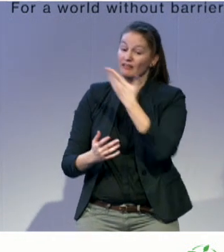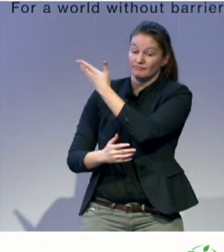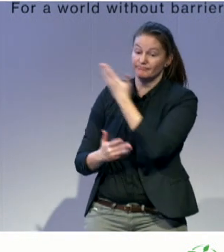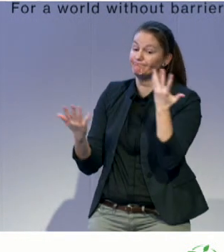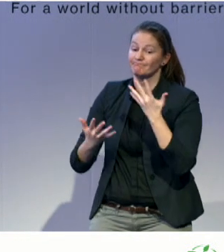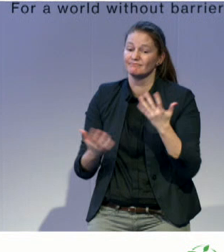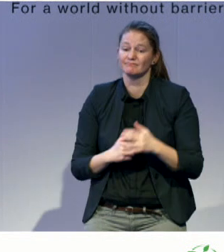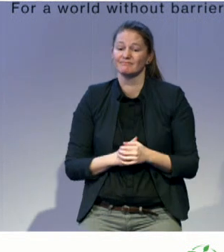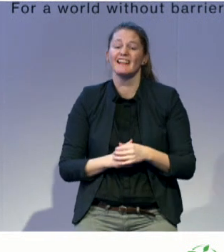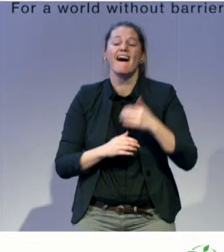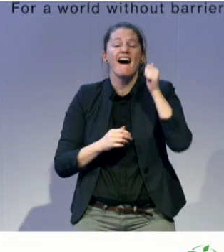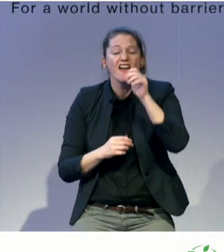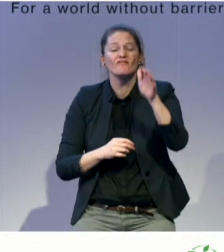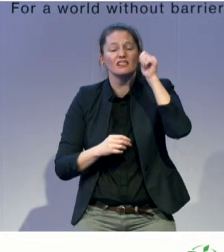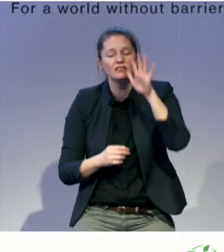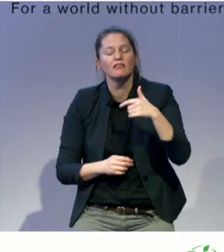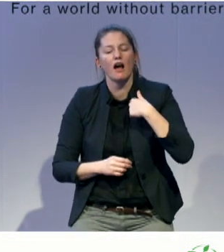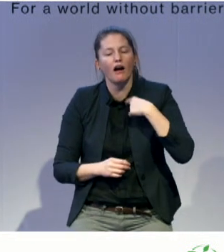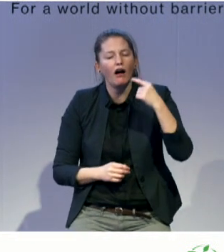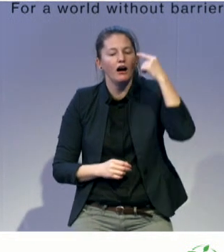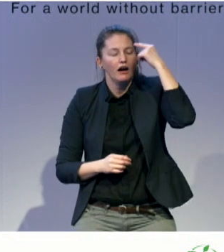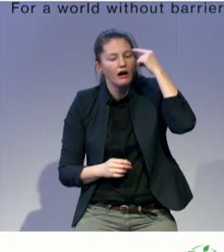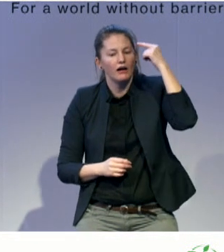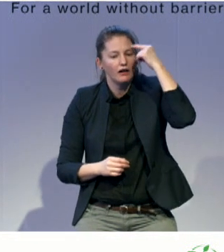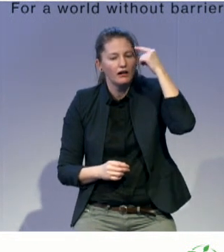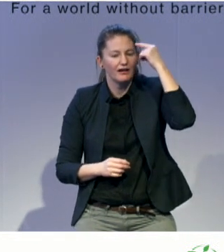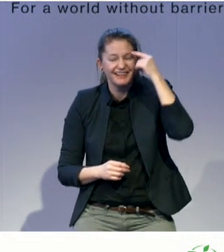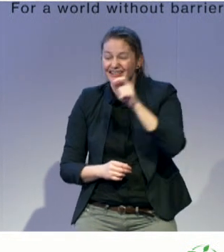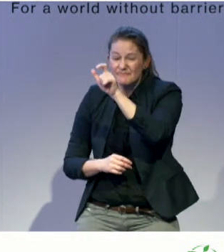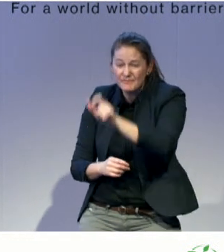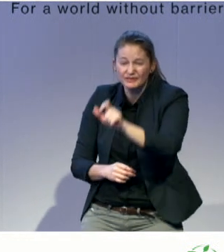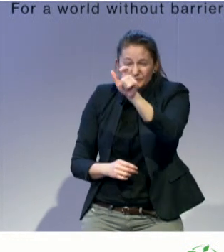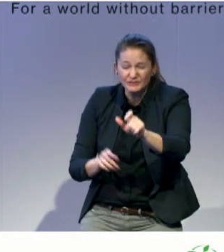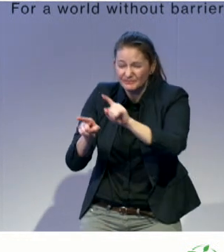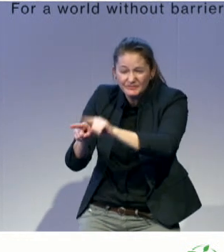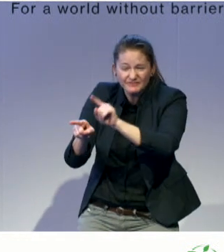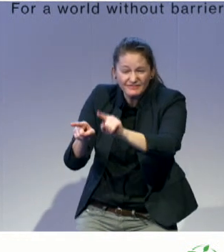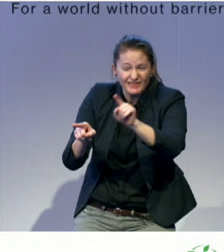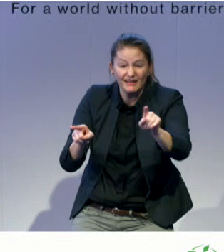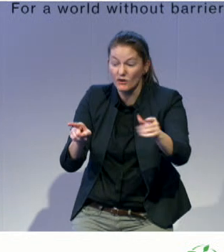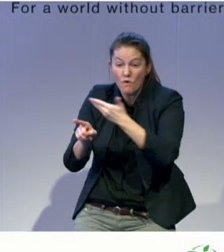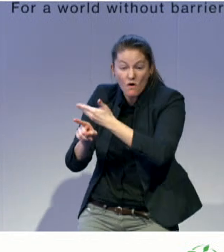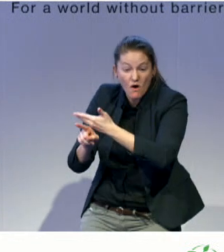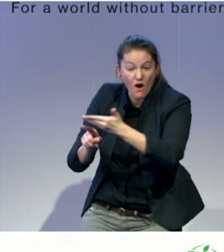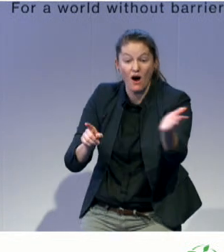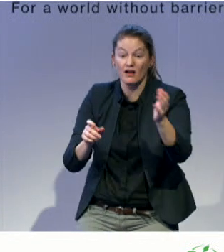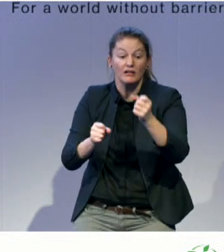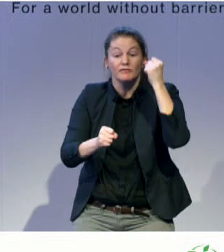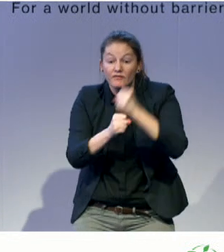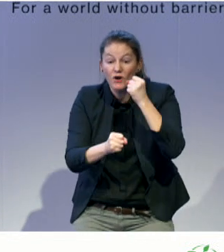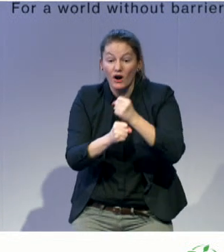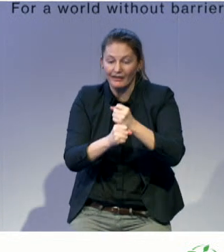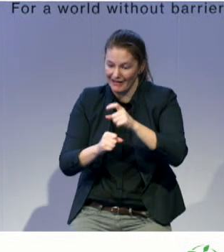we are reminded that for everybody, work is a defining feature of human existence. It is the means